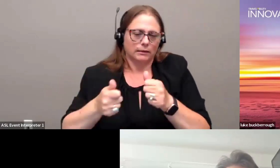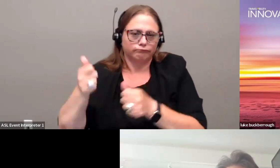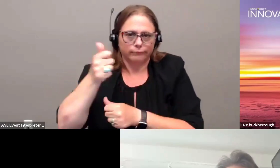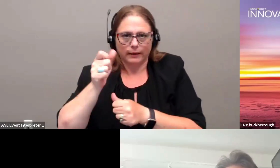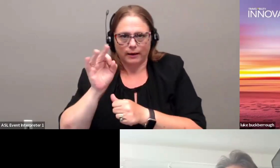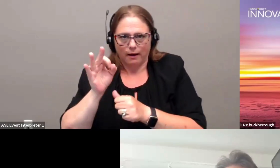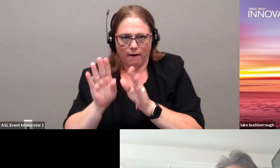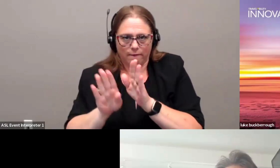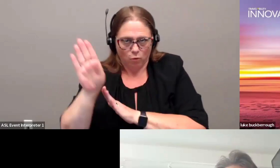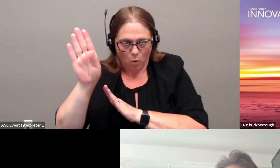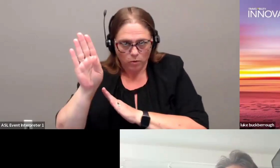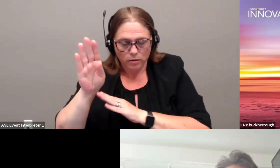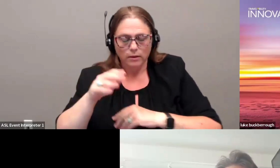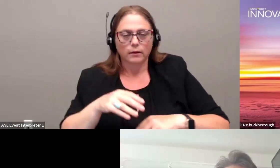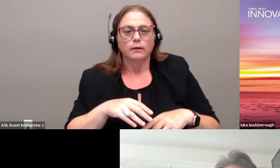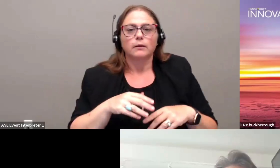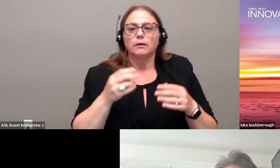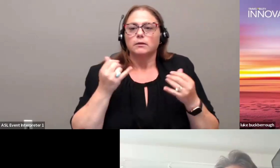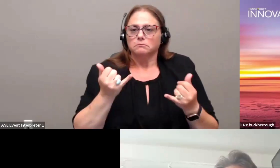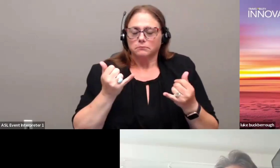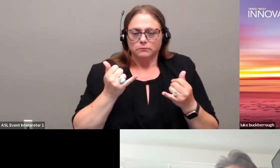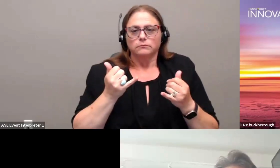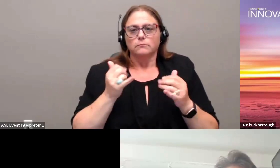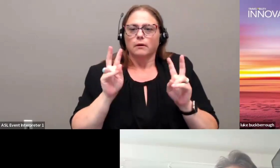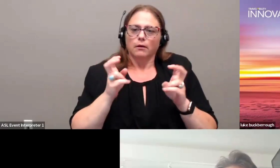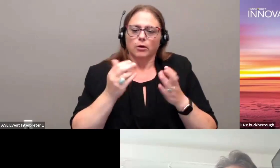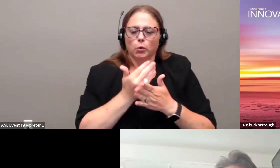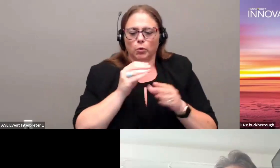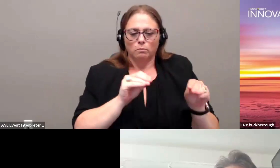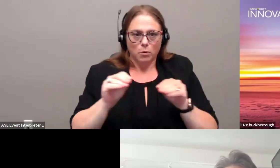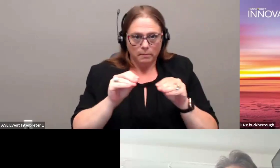to bring about a new mobility aid called Glide